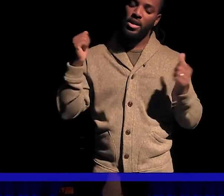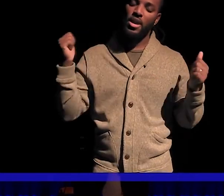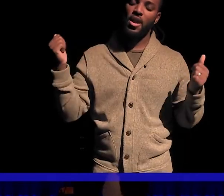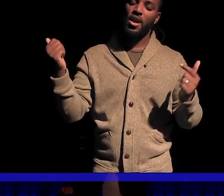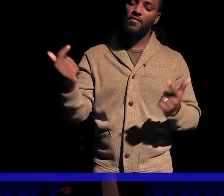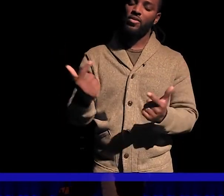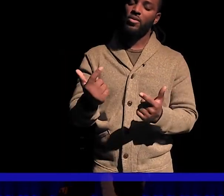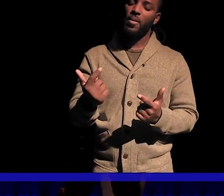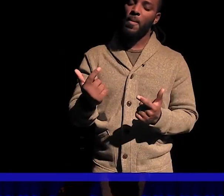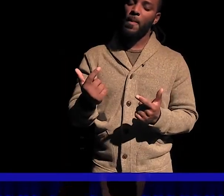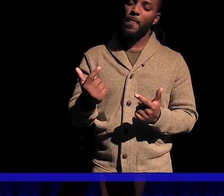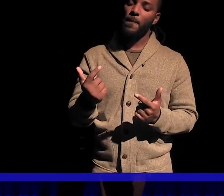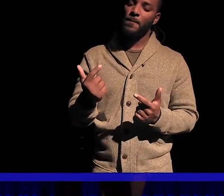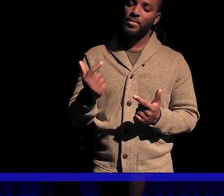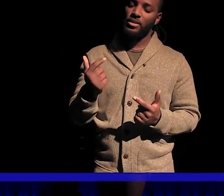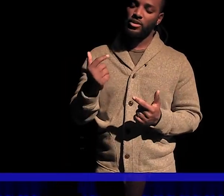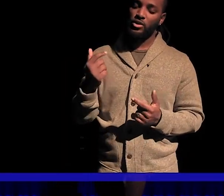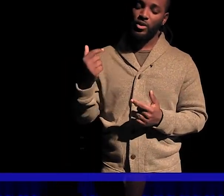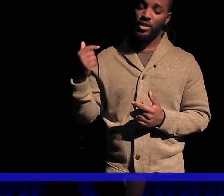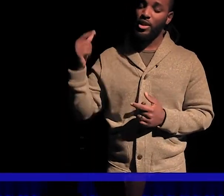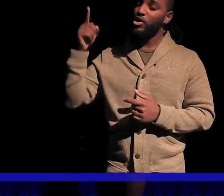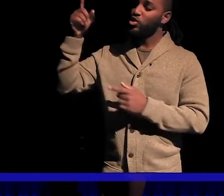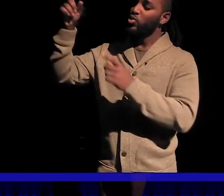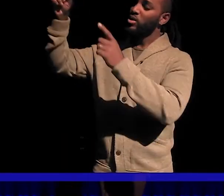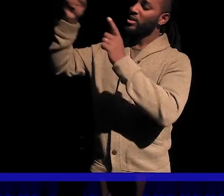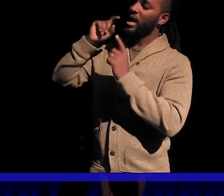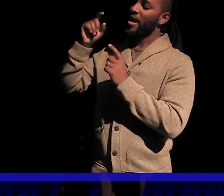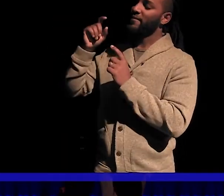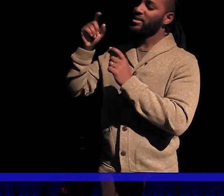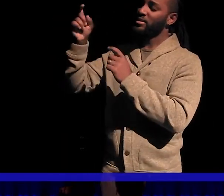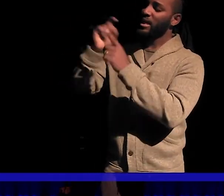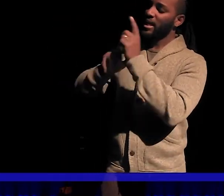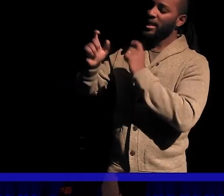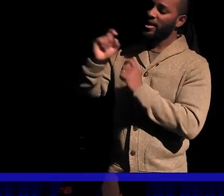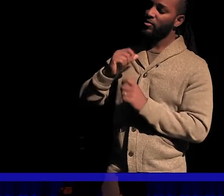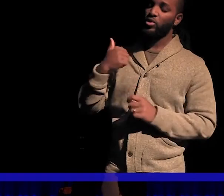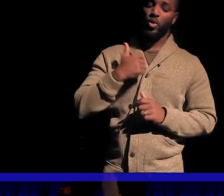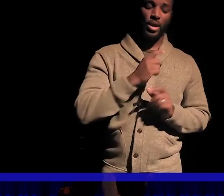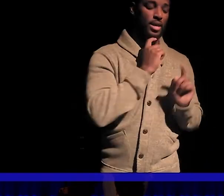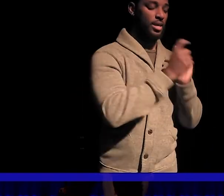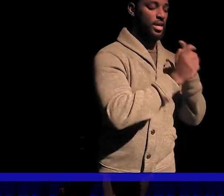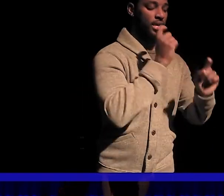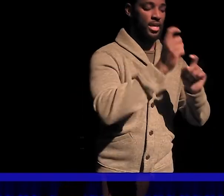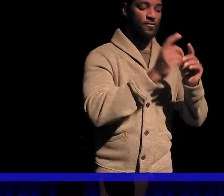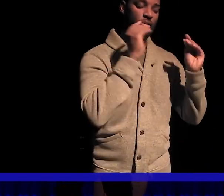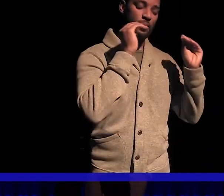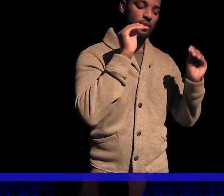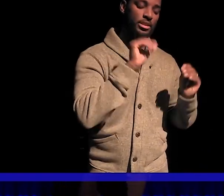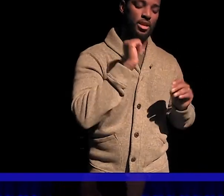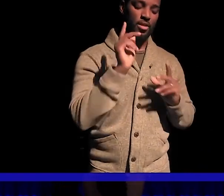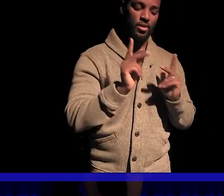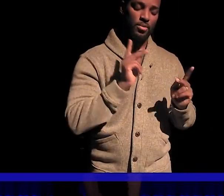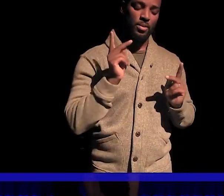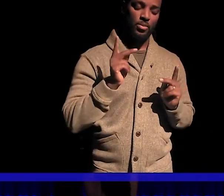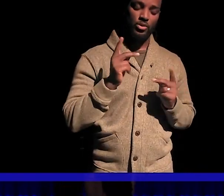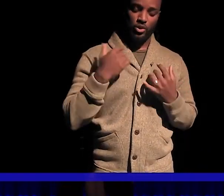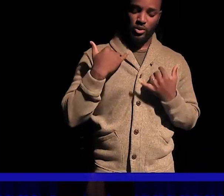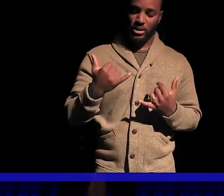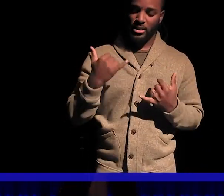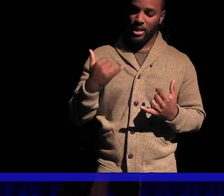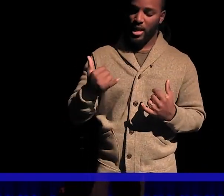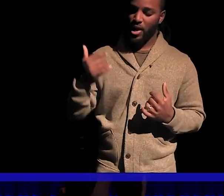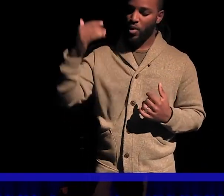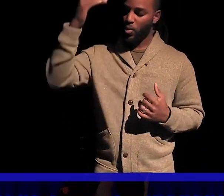fruit, and so that our fruit would be of eternal significance and it may abide. Today, Father God, we acknowledge